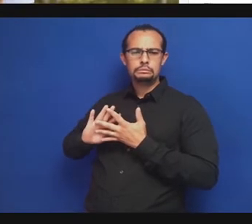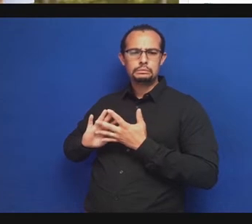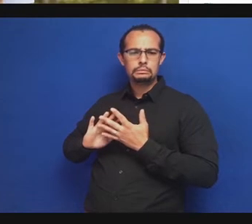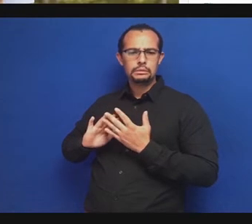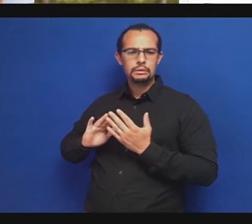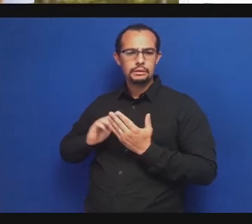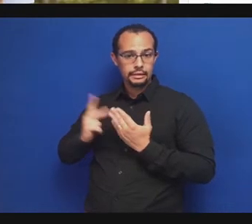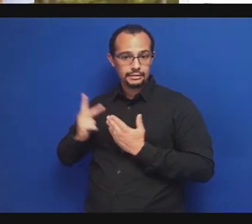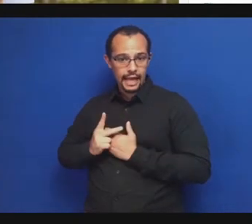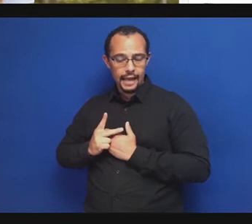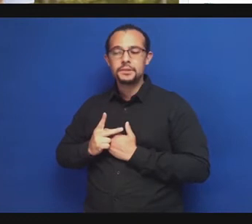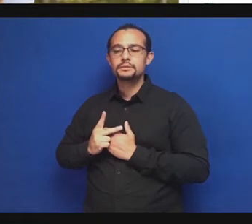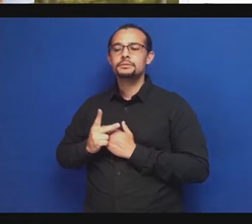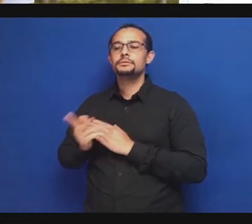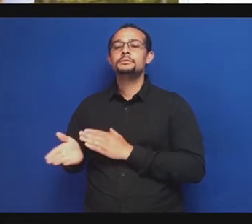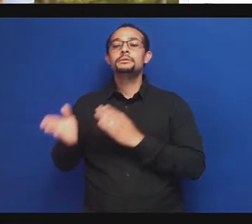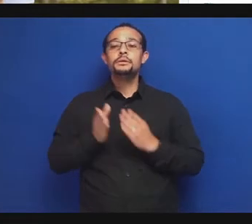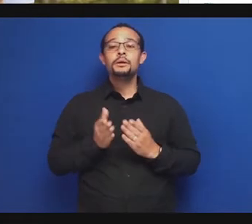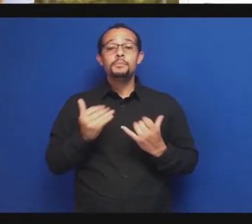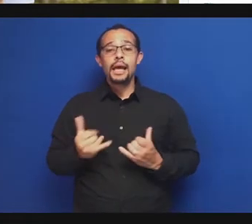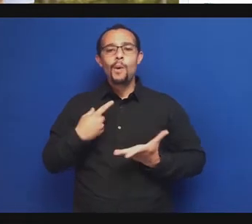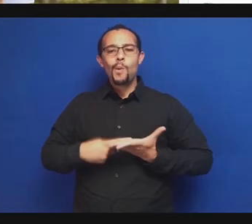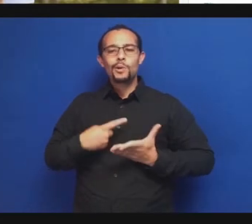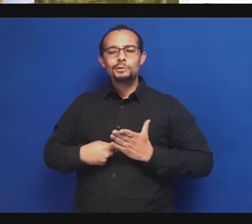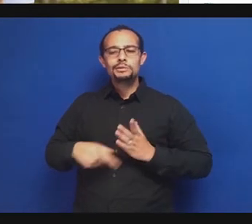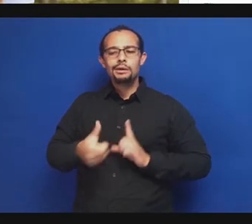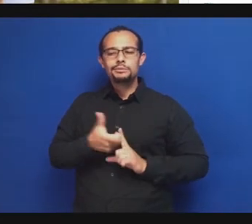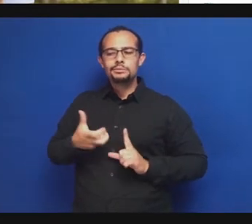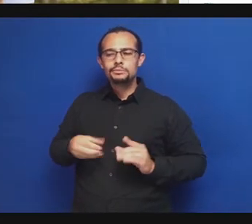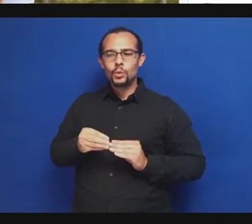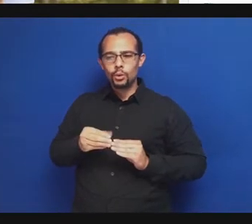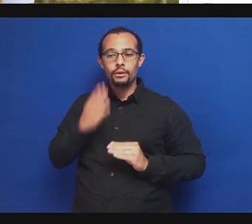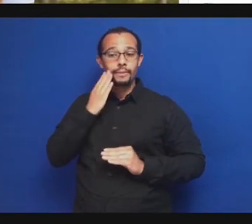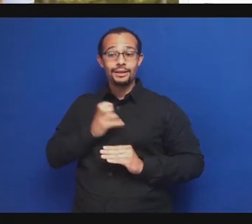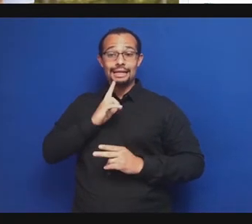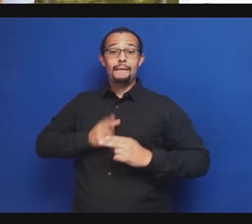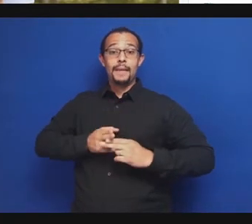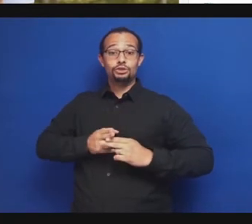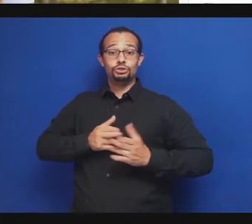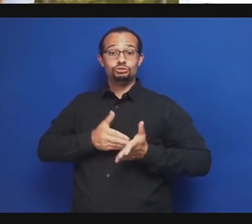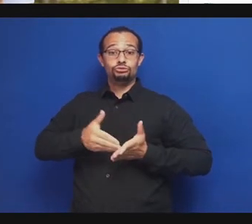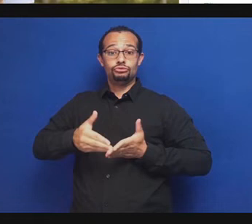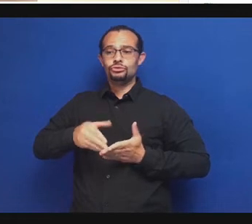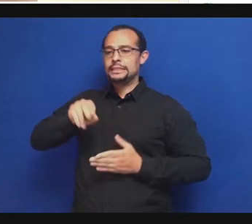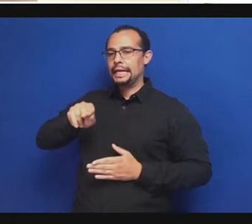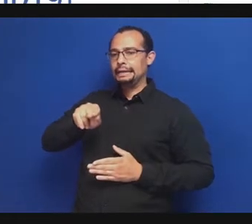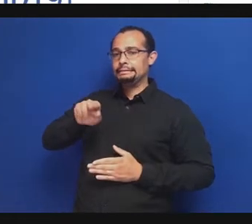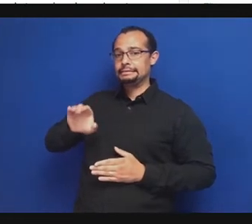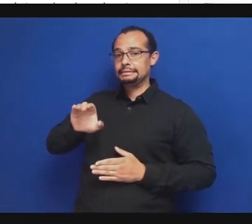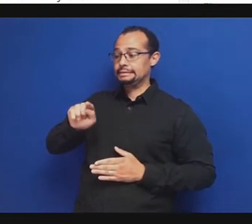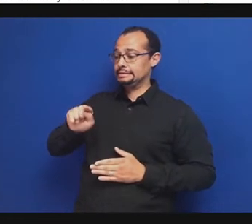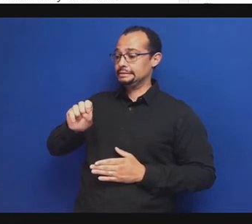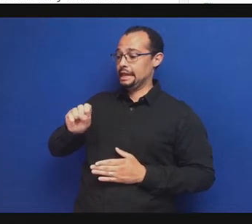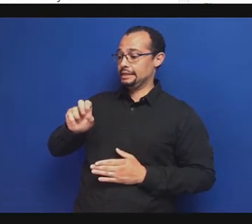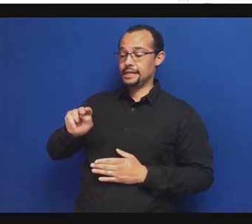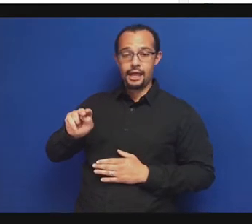the NCTSN link for supporting children during the coronavirus. These